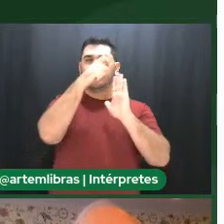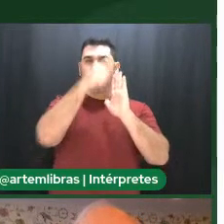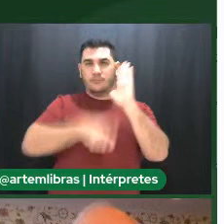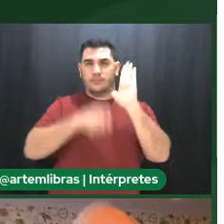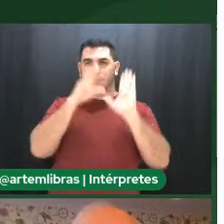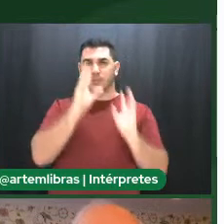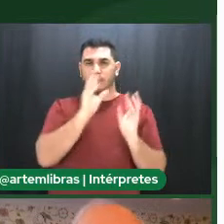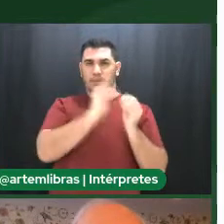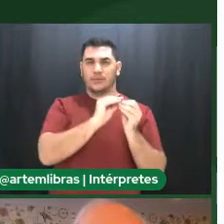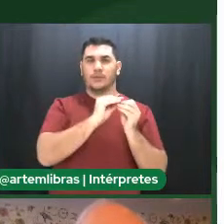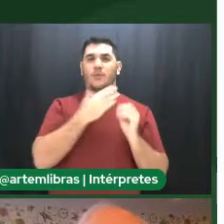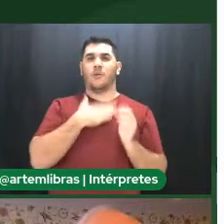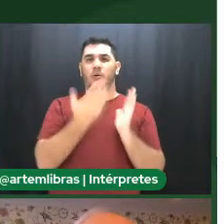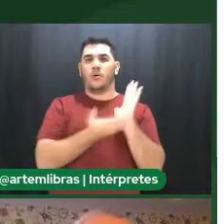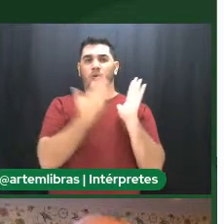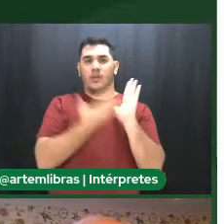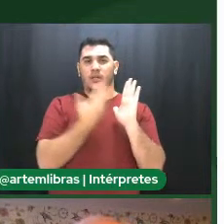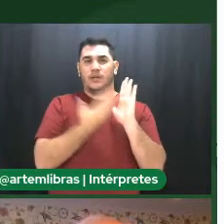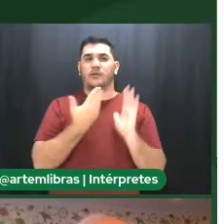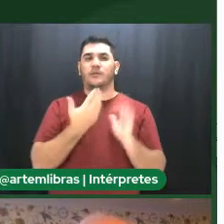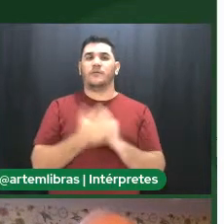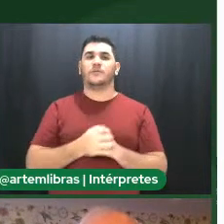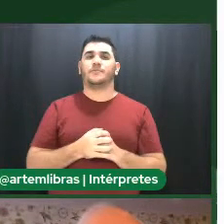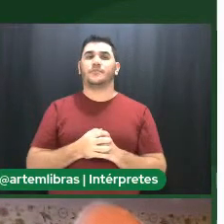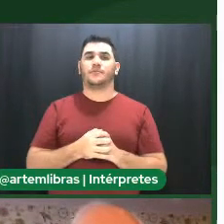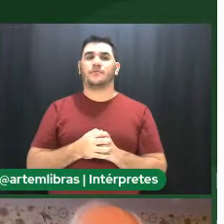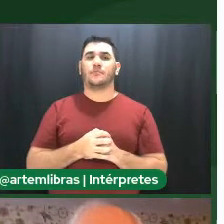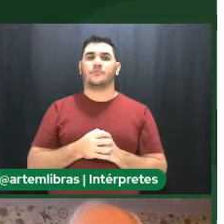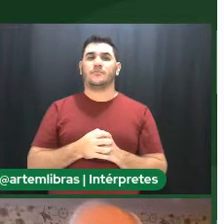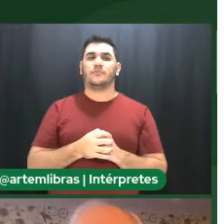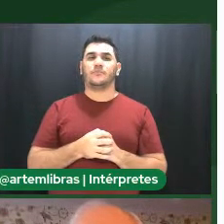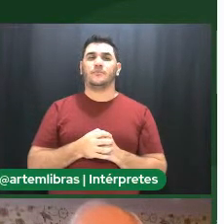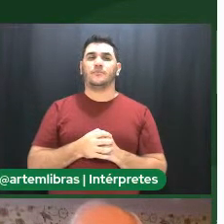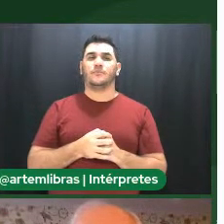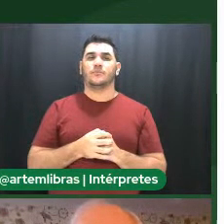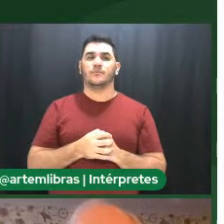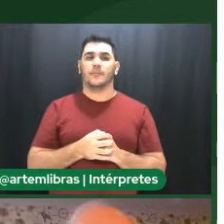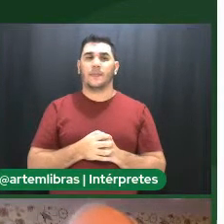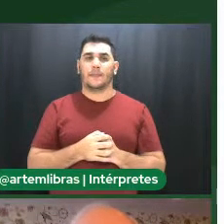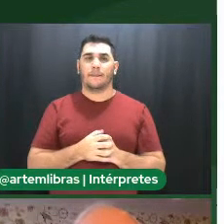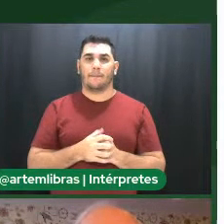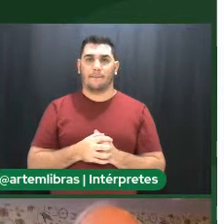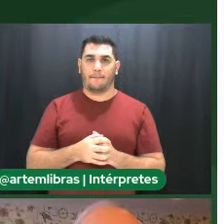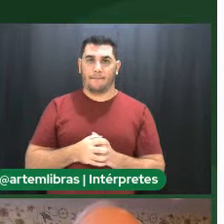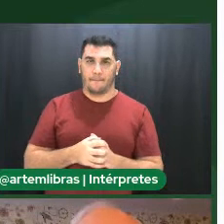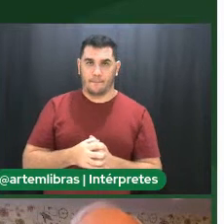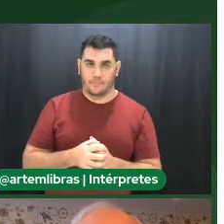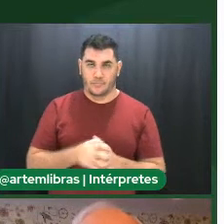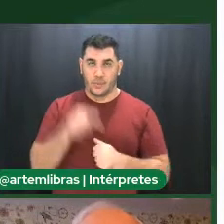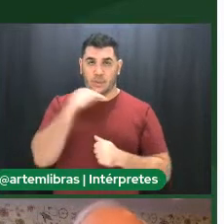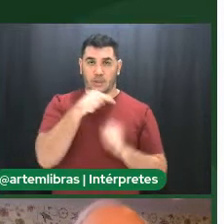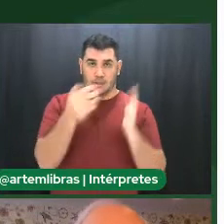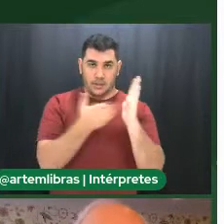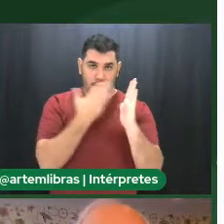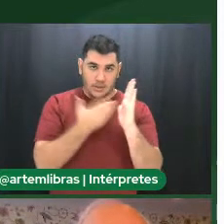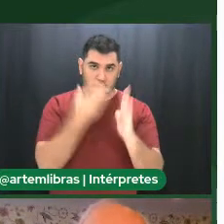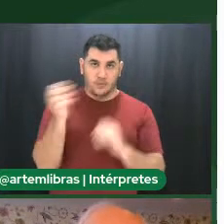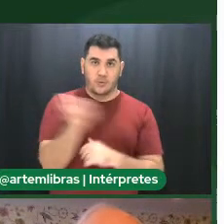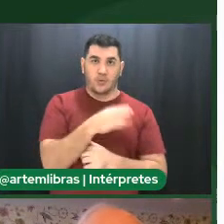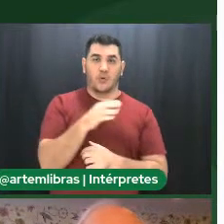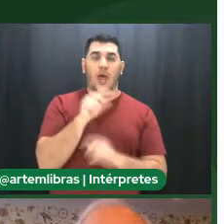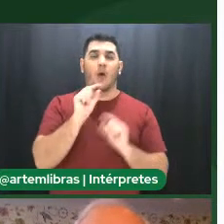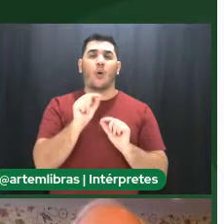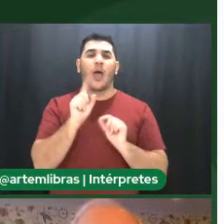you, Alan. "The coverage is comprehensive, but it will be controversial."